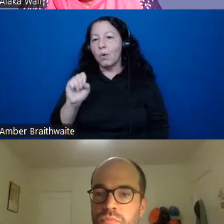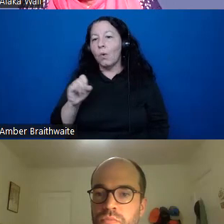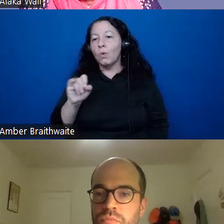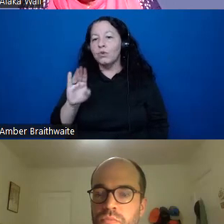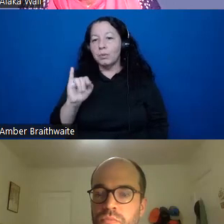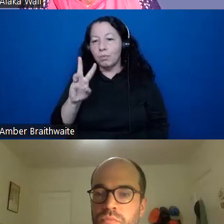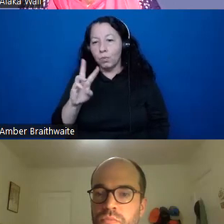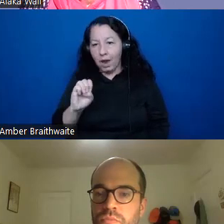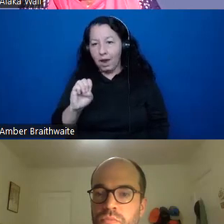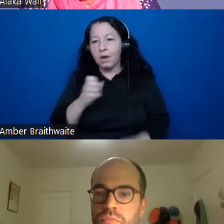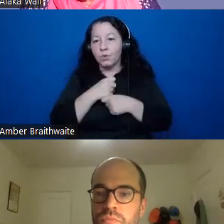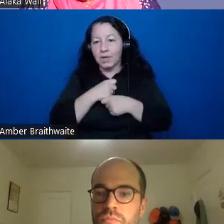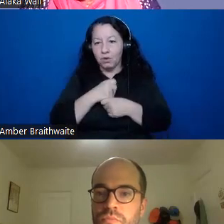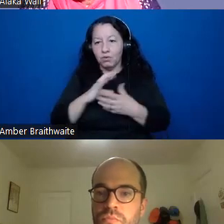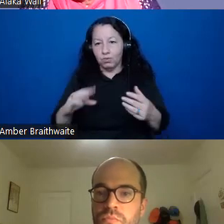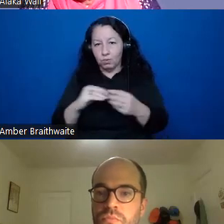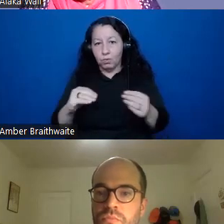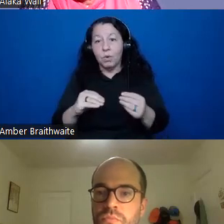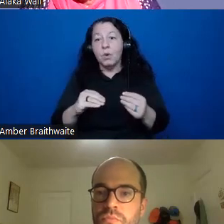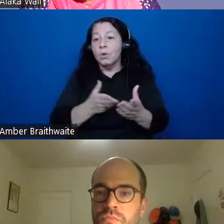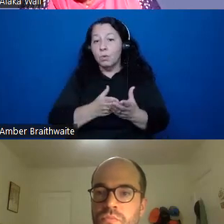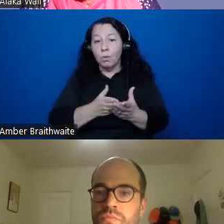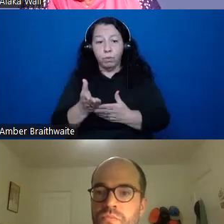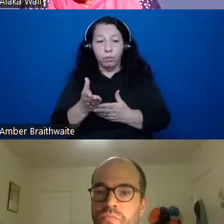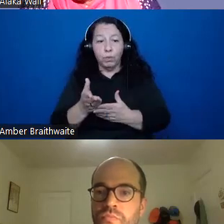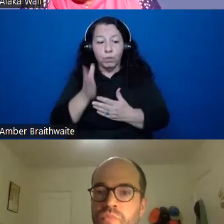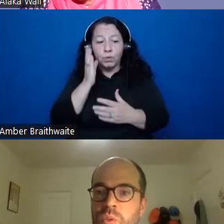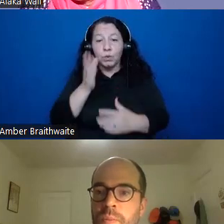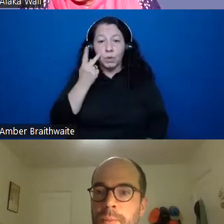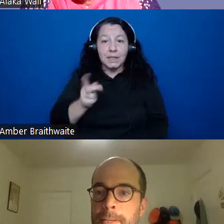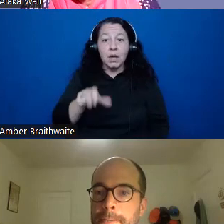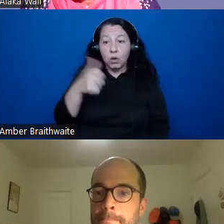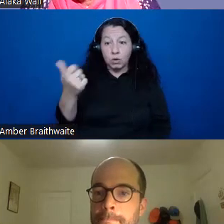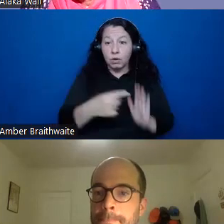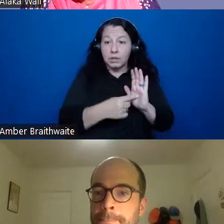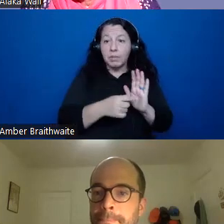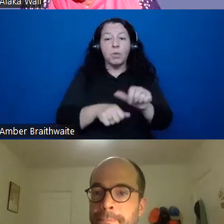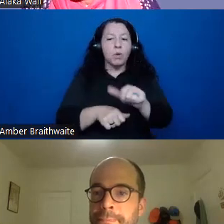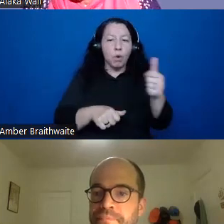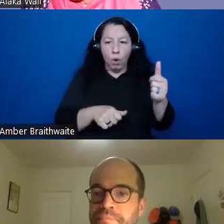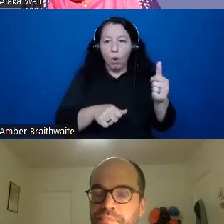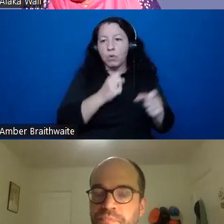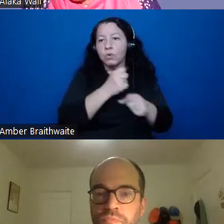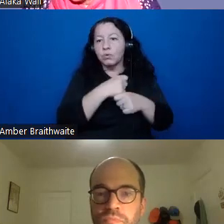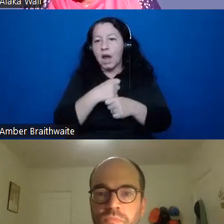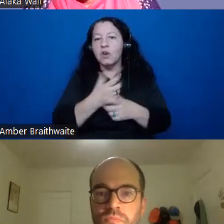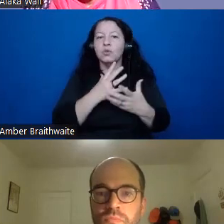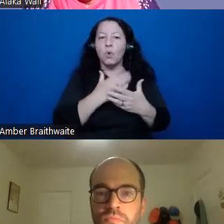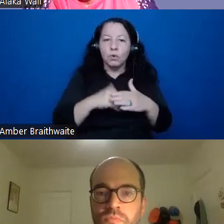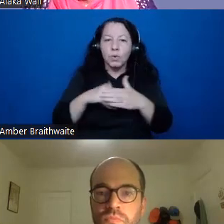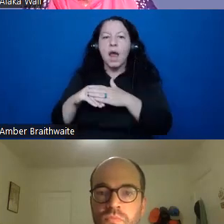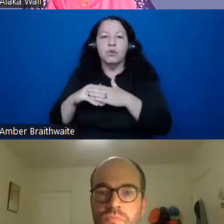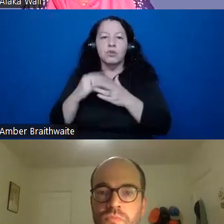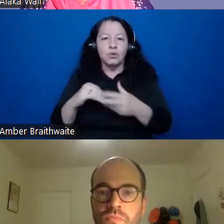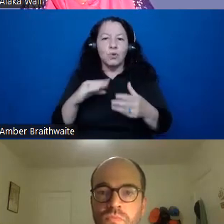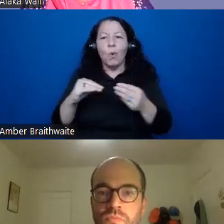So throughout you'll see there's another display with other creation stories in there, or myths, right, I